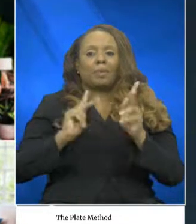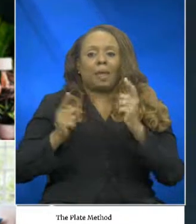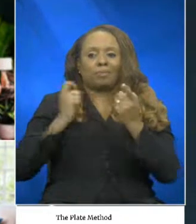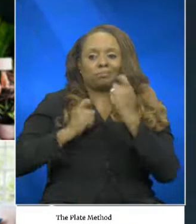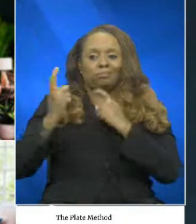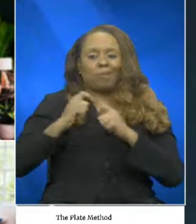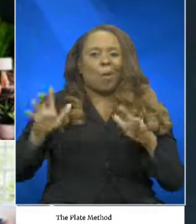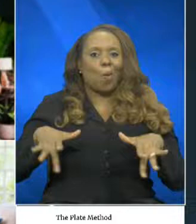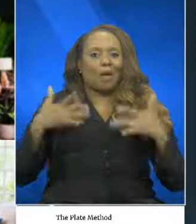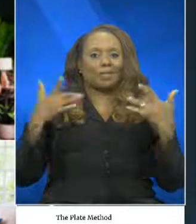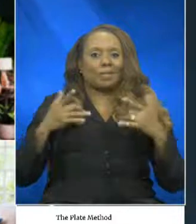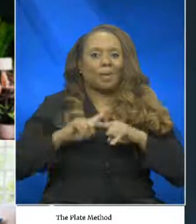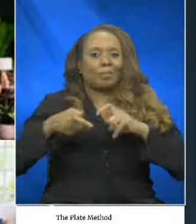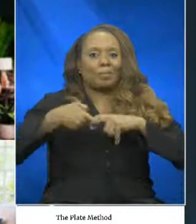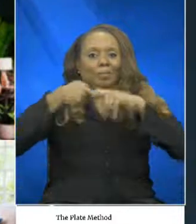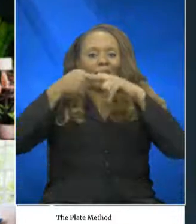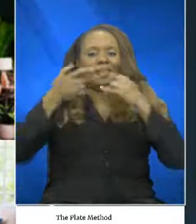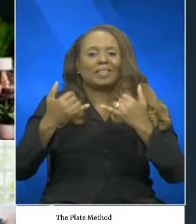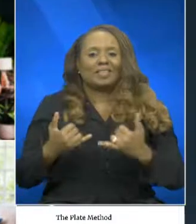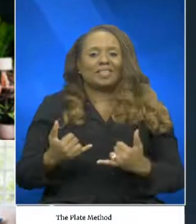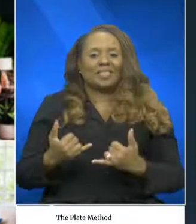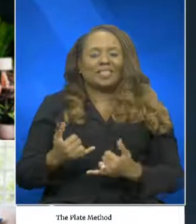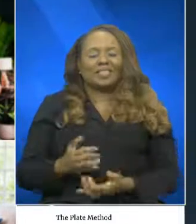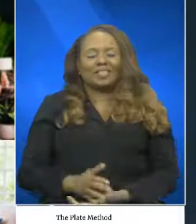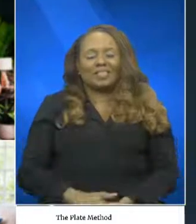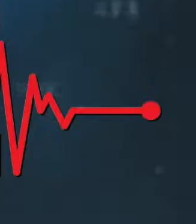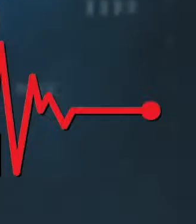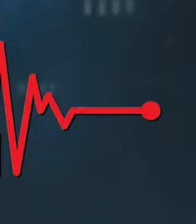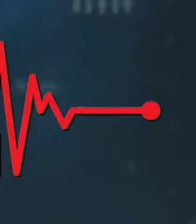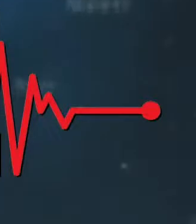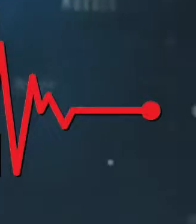via WhatsApp. So Thank we'll you. do that when we come back.